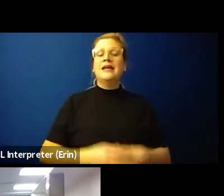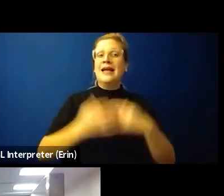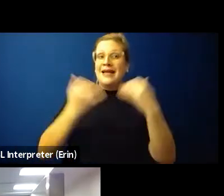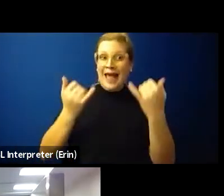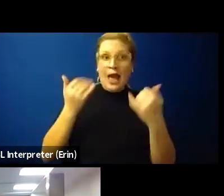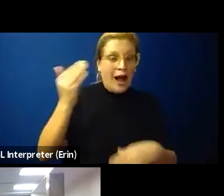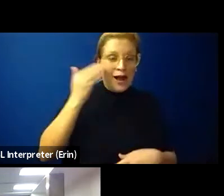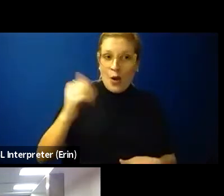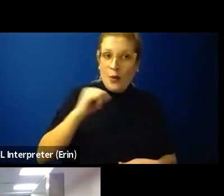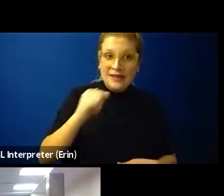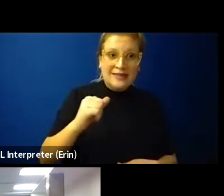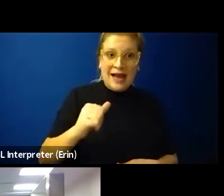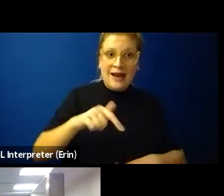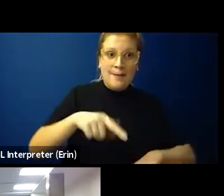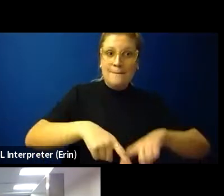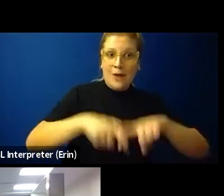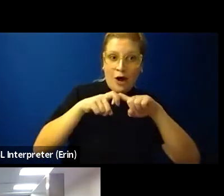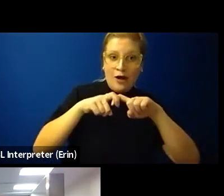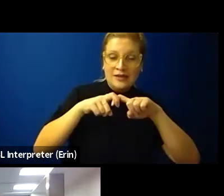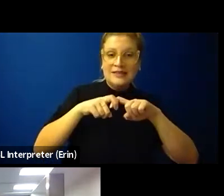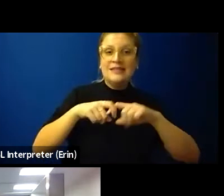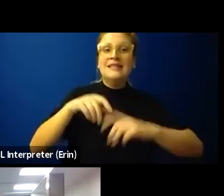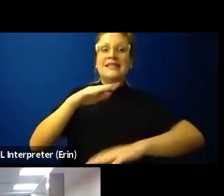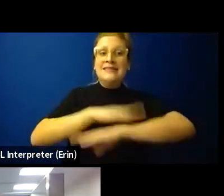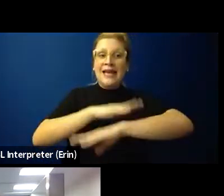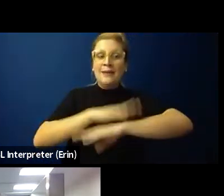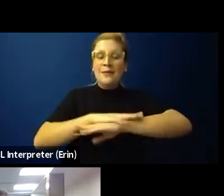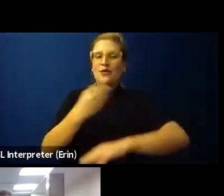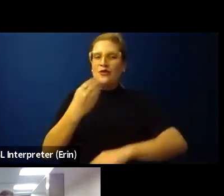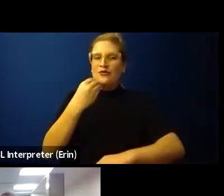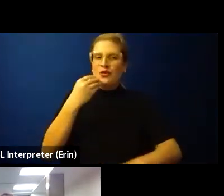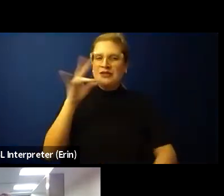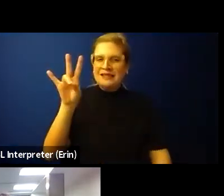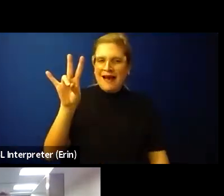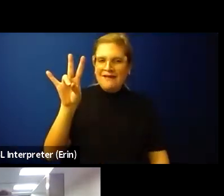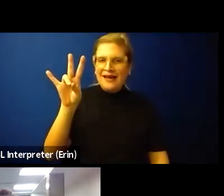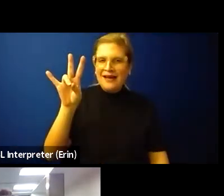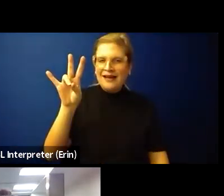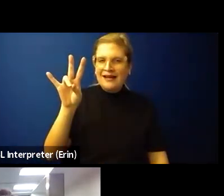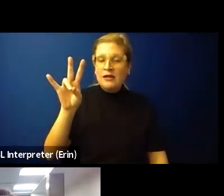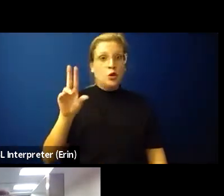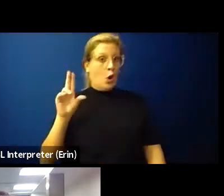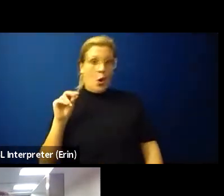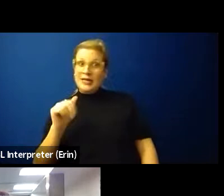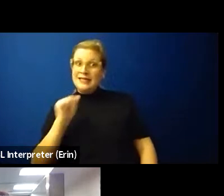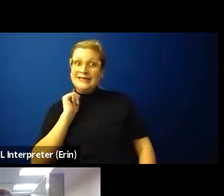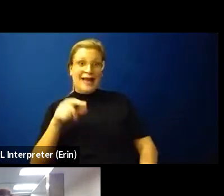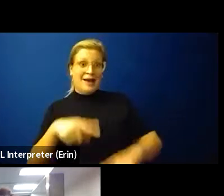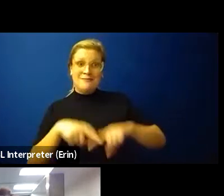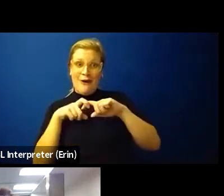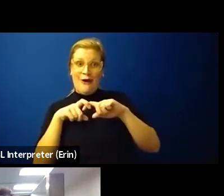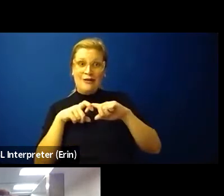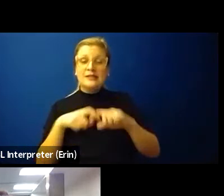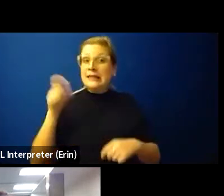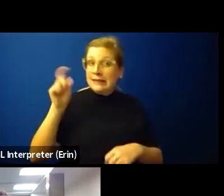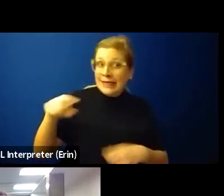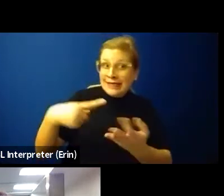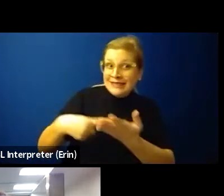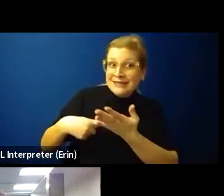Food 7 store. No, it's not. I don't know if it really needs to be discussed,